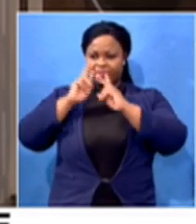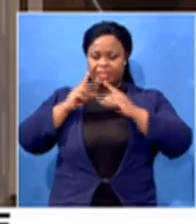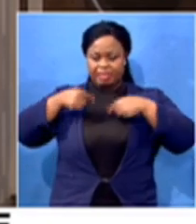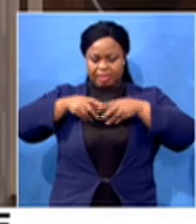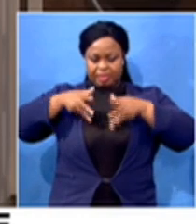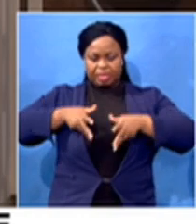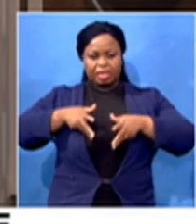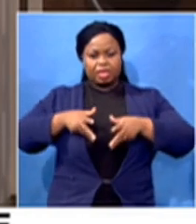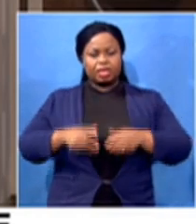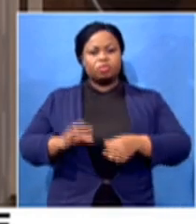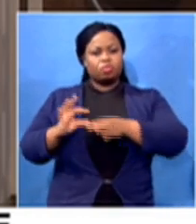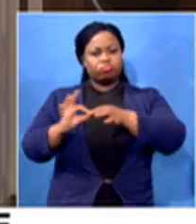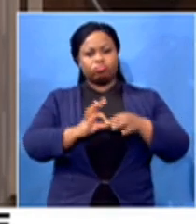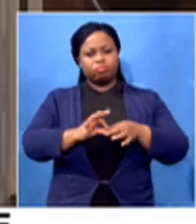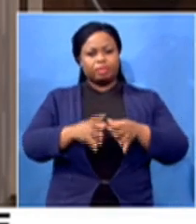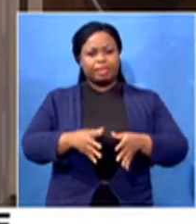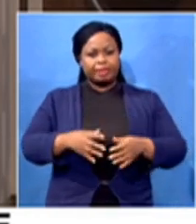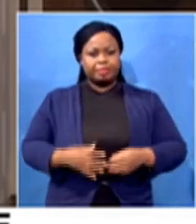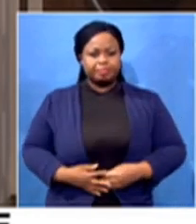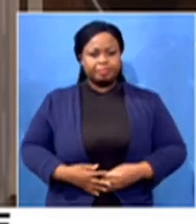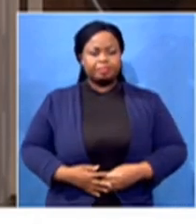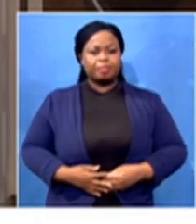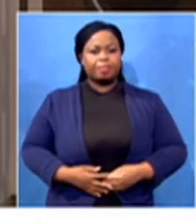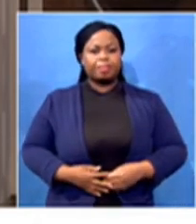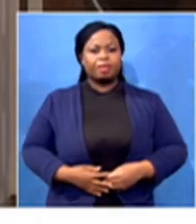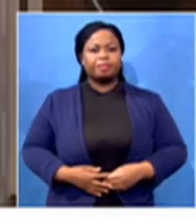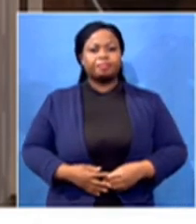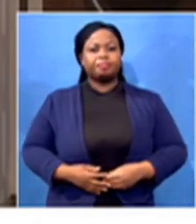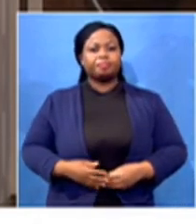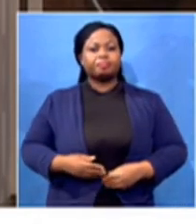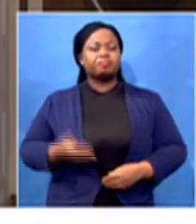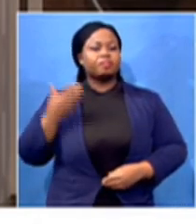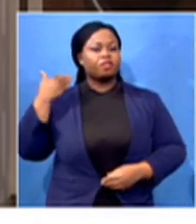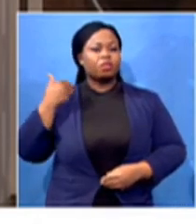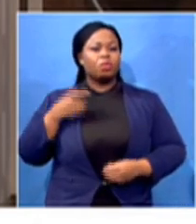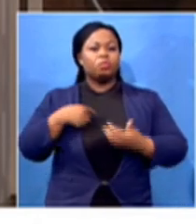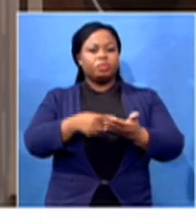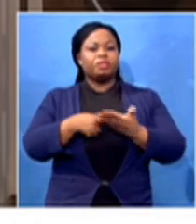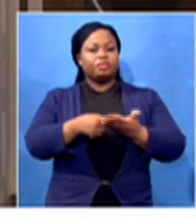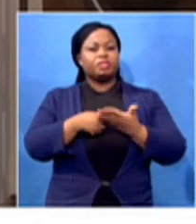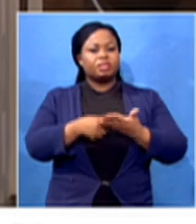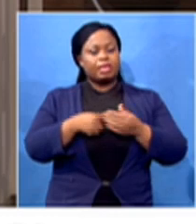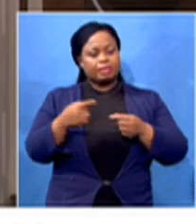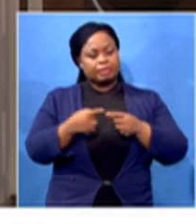time. We have discussed a number of areas, but more importantly,